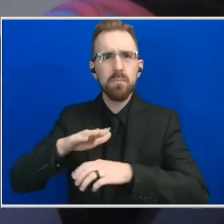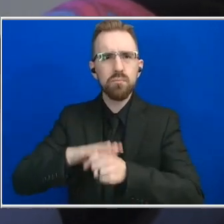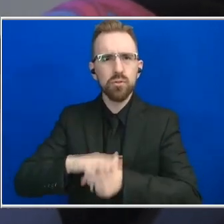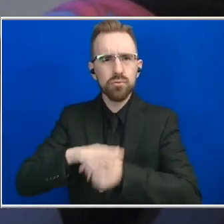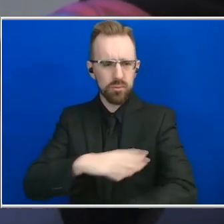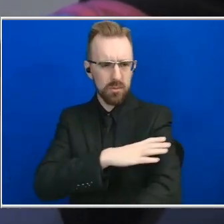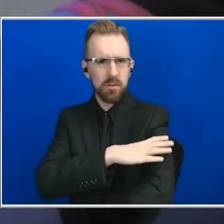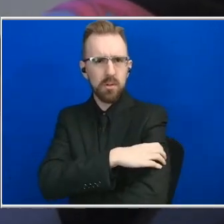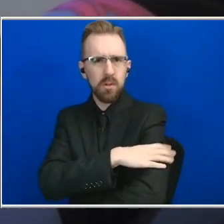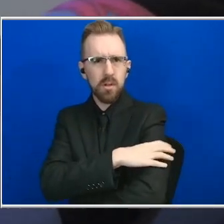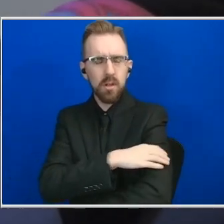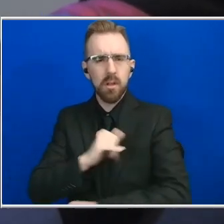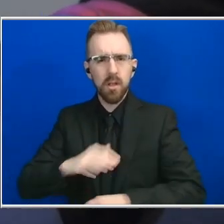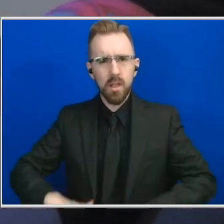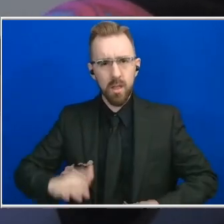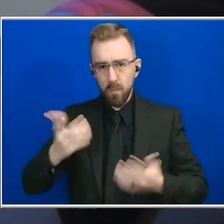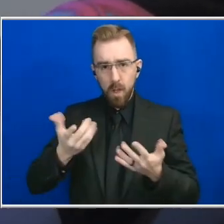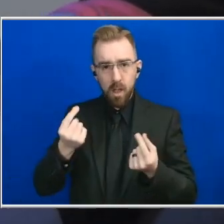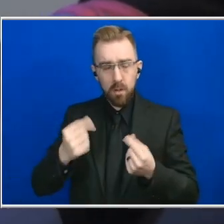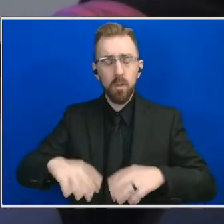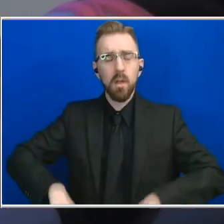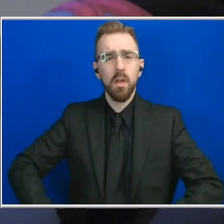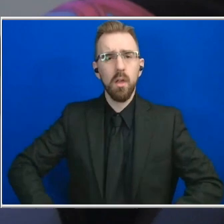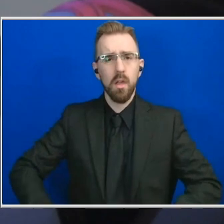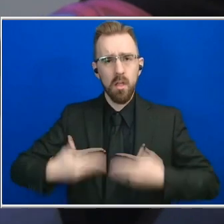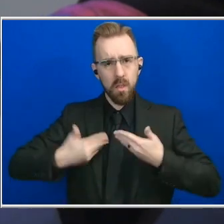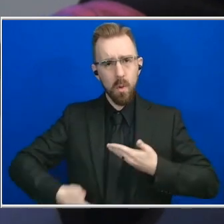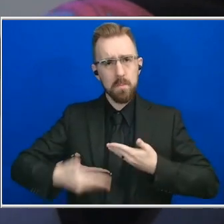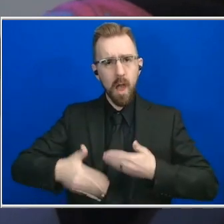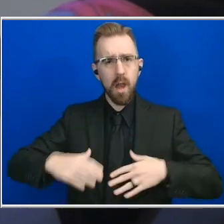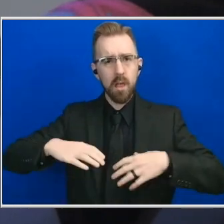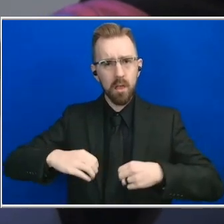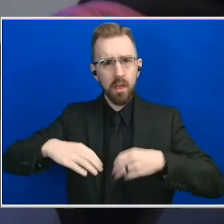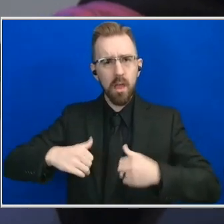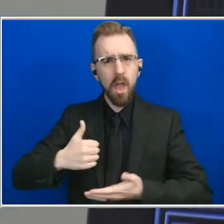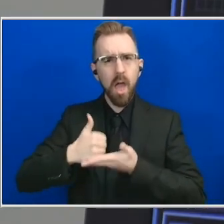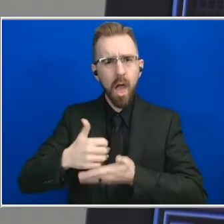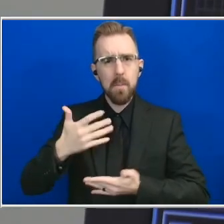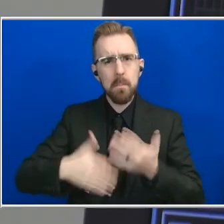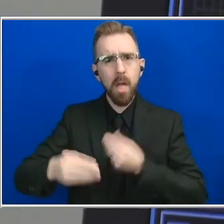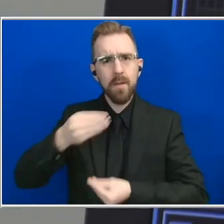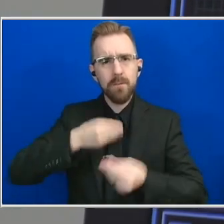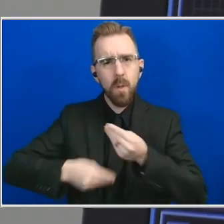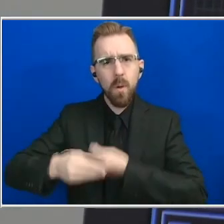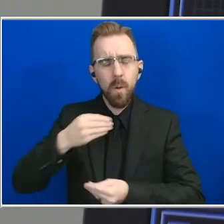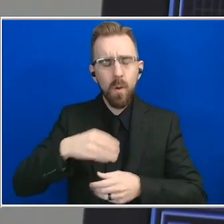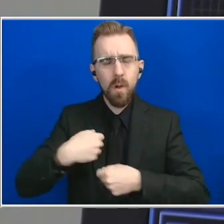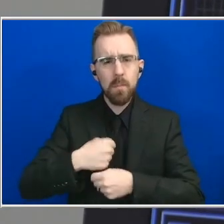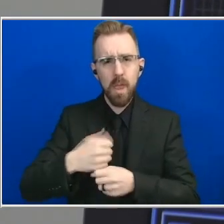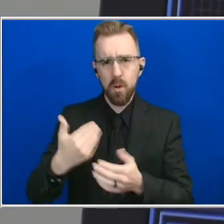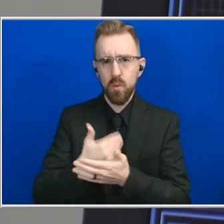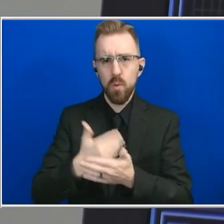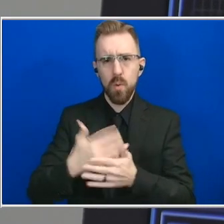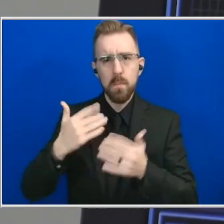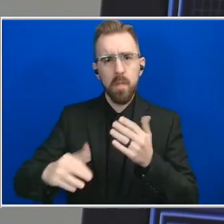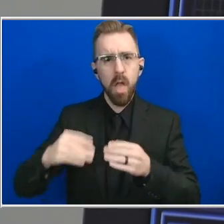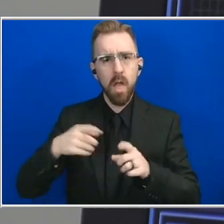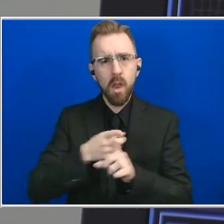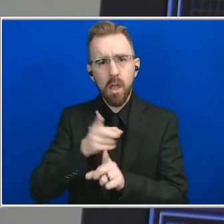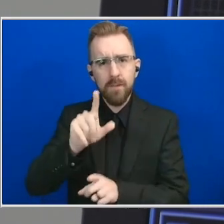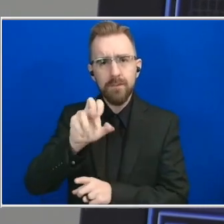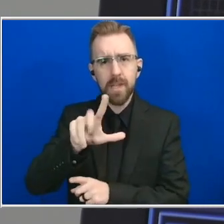your lower body and can help improve blood flow and help form new blood vessels. This treatment is already used